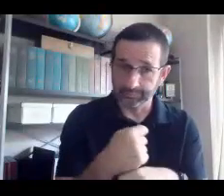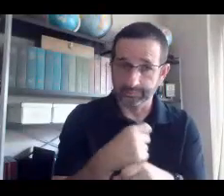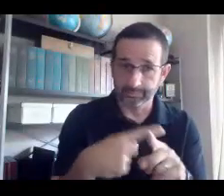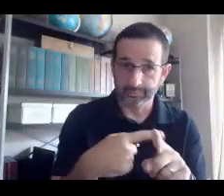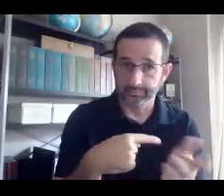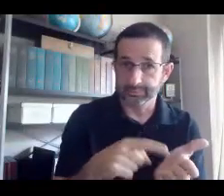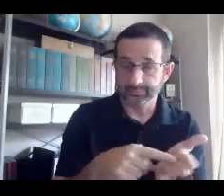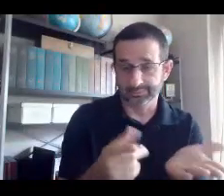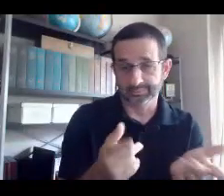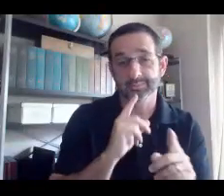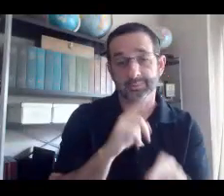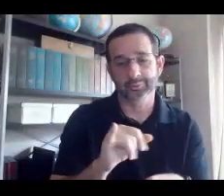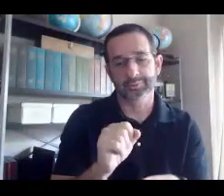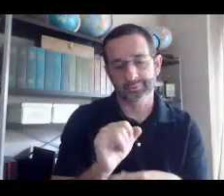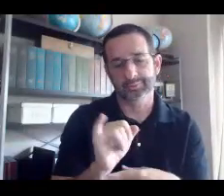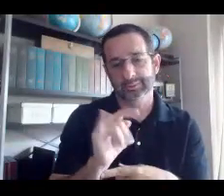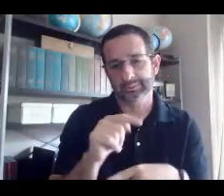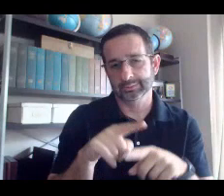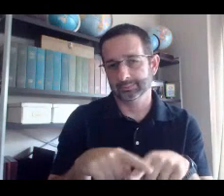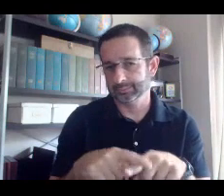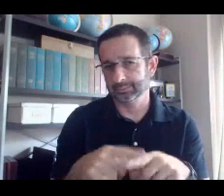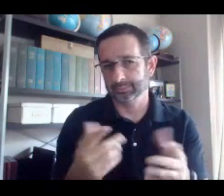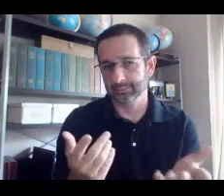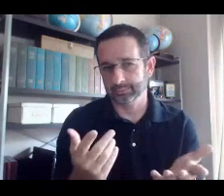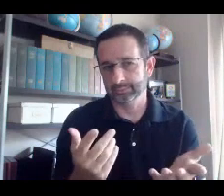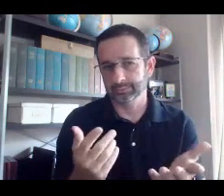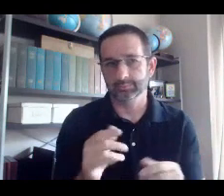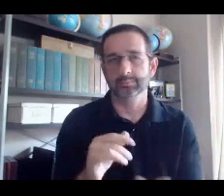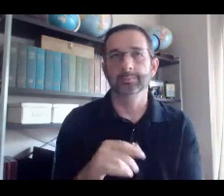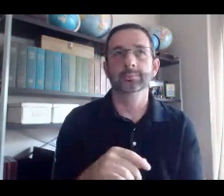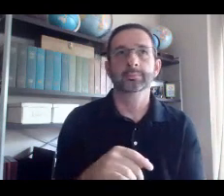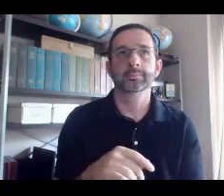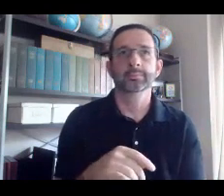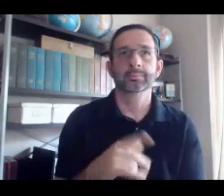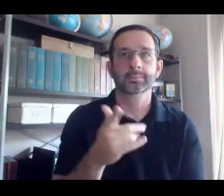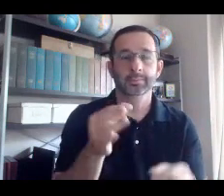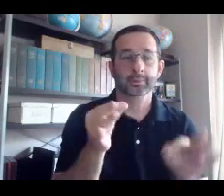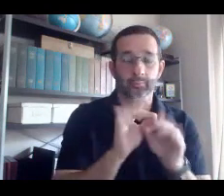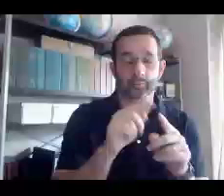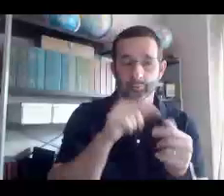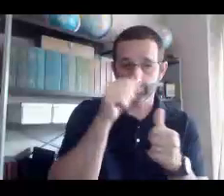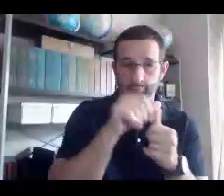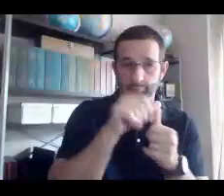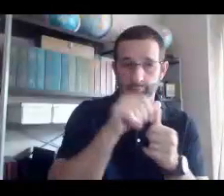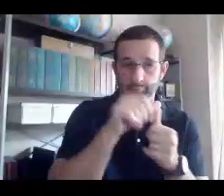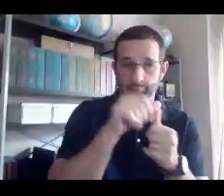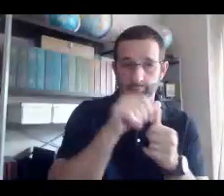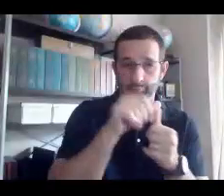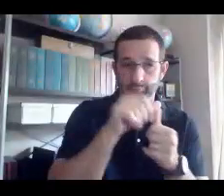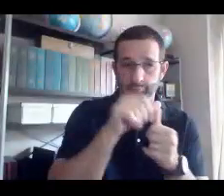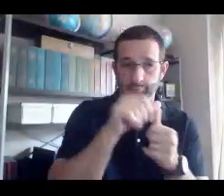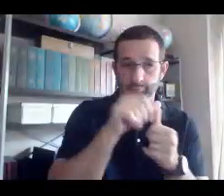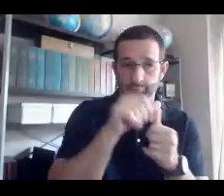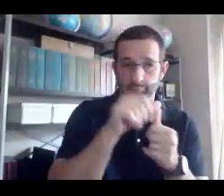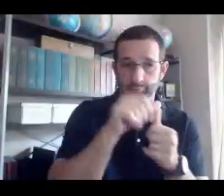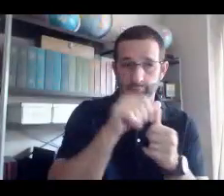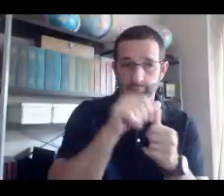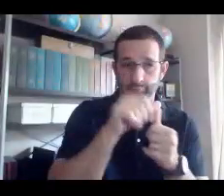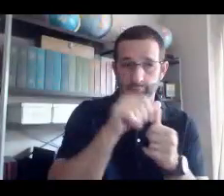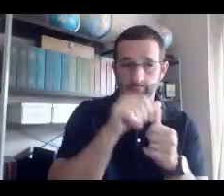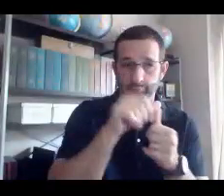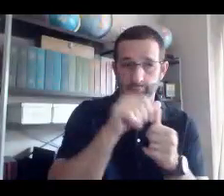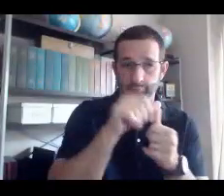made, and if you are still required to make payments. The answer is it depends. The important